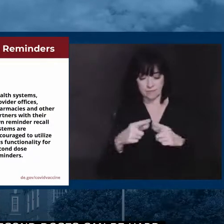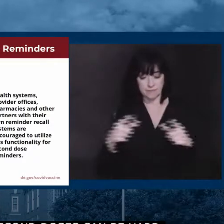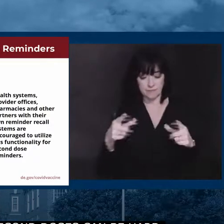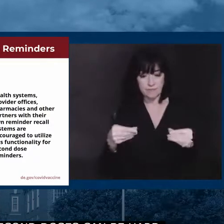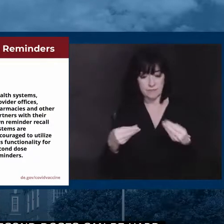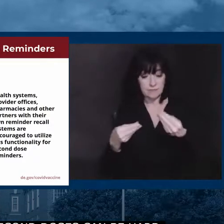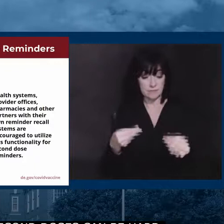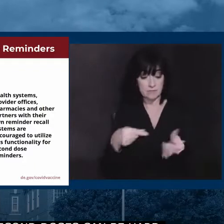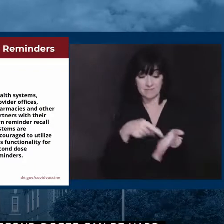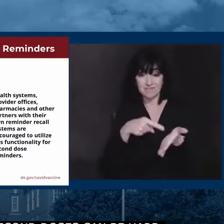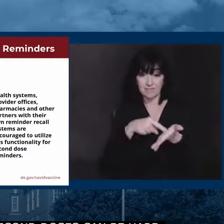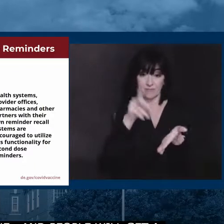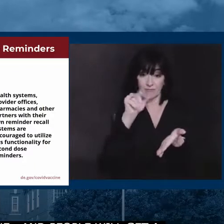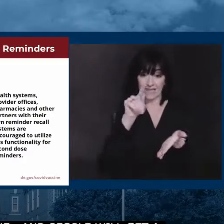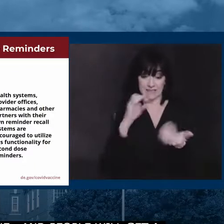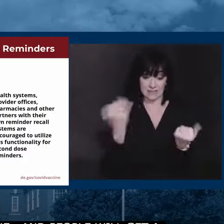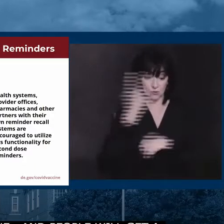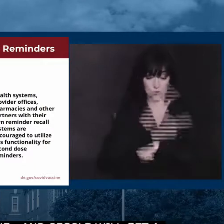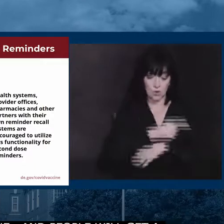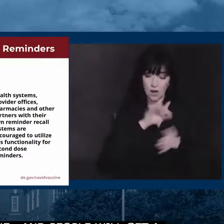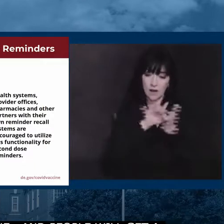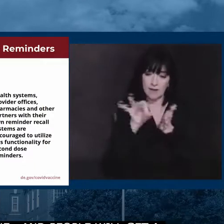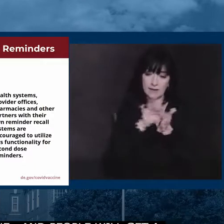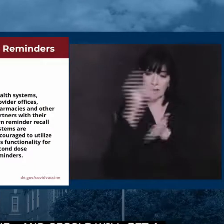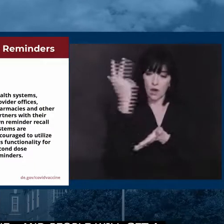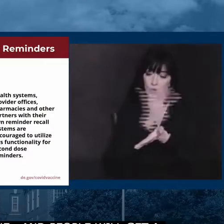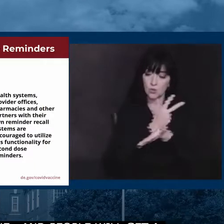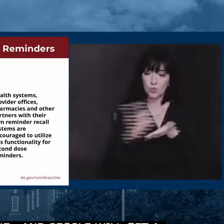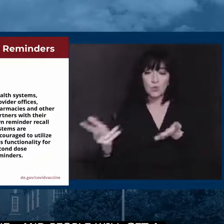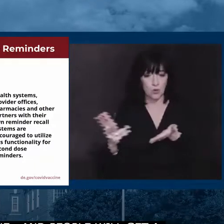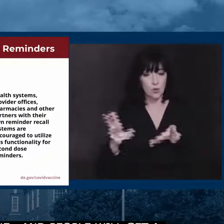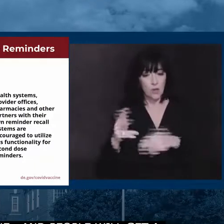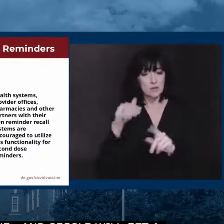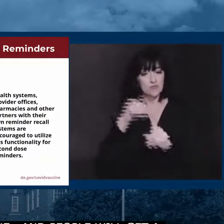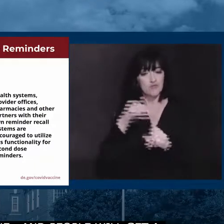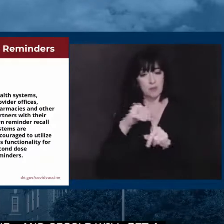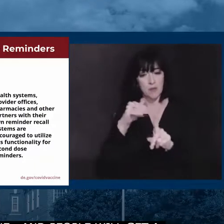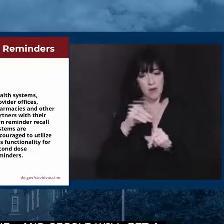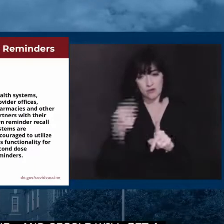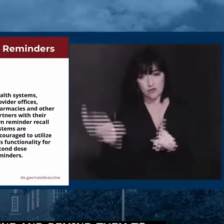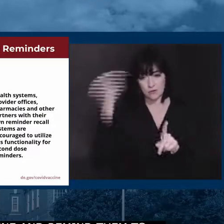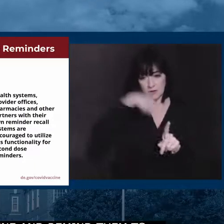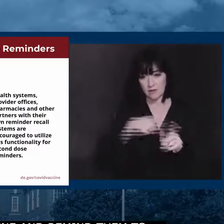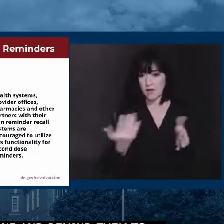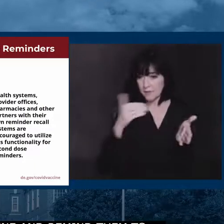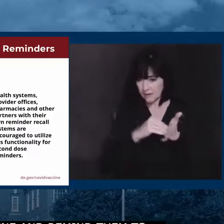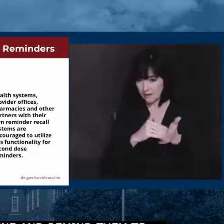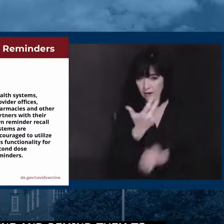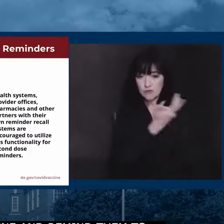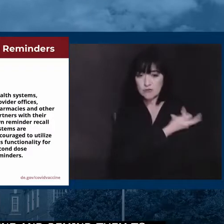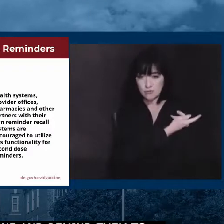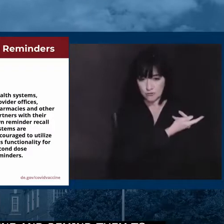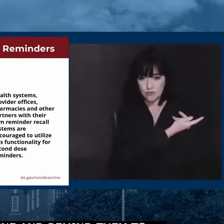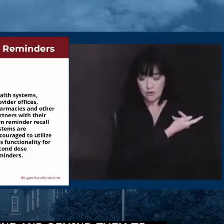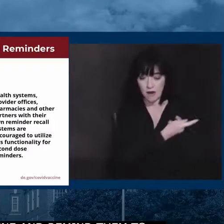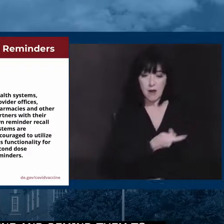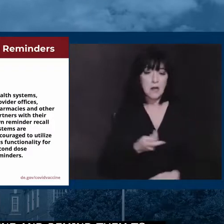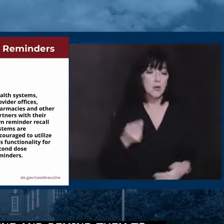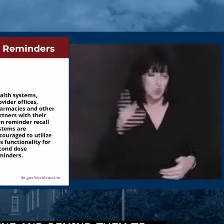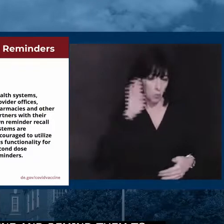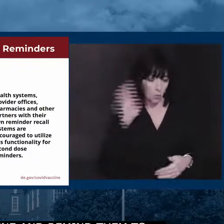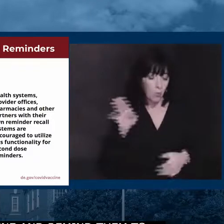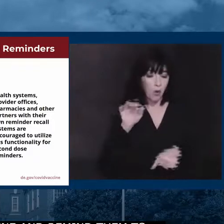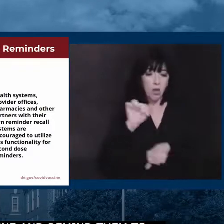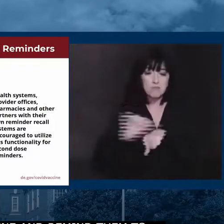reminder letters, as well as we're working on either phone calls or text messages as well.